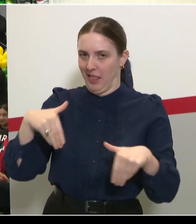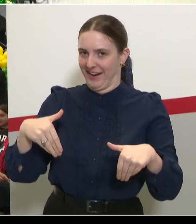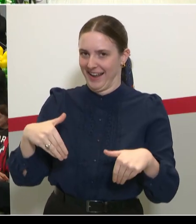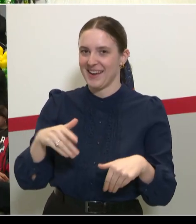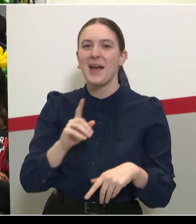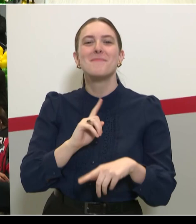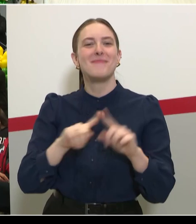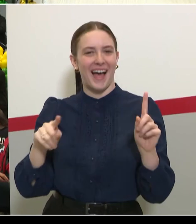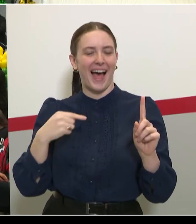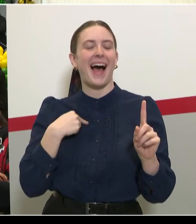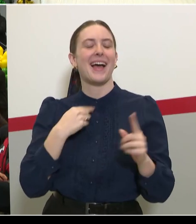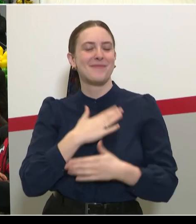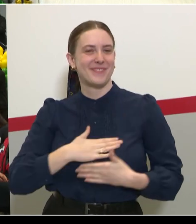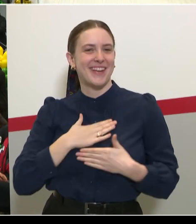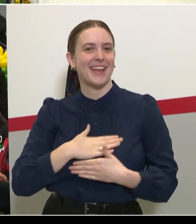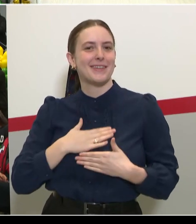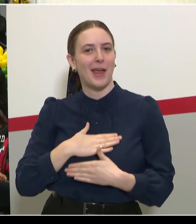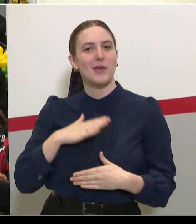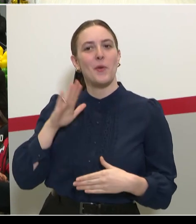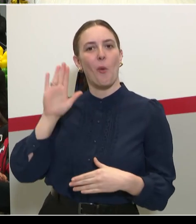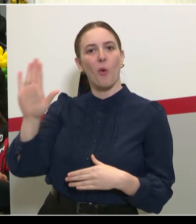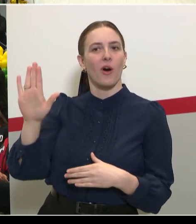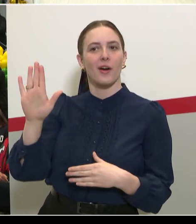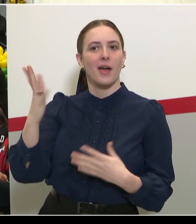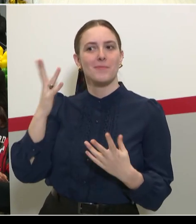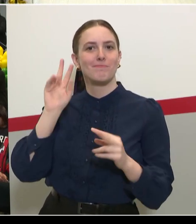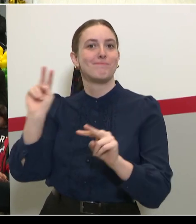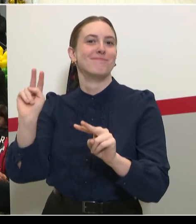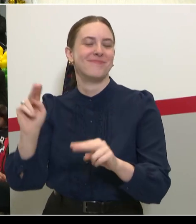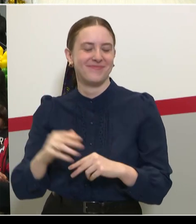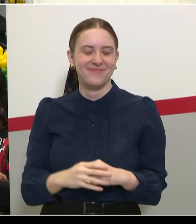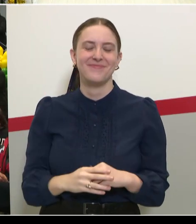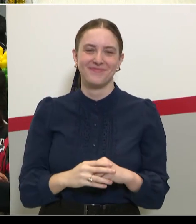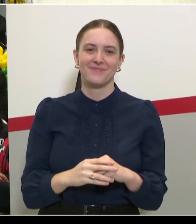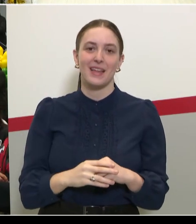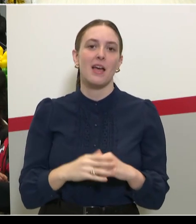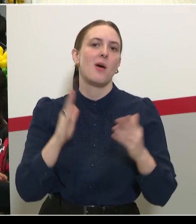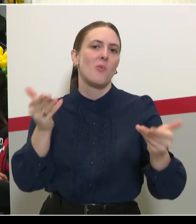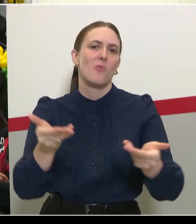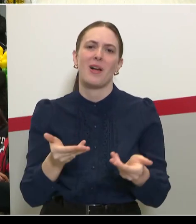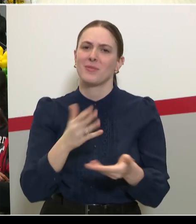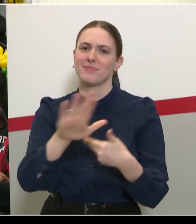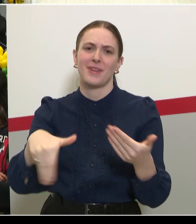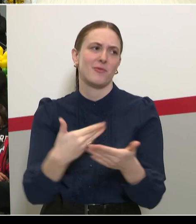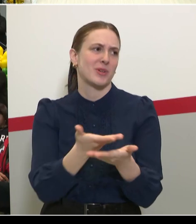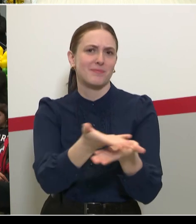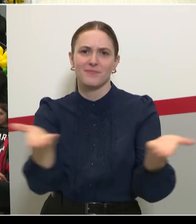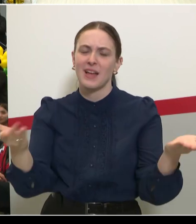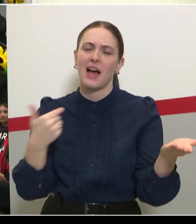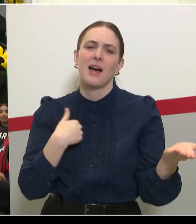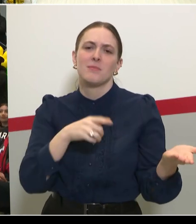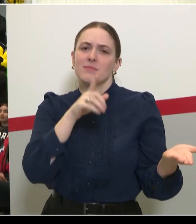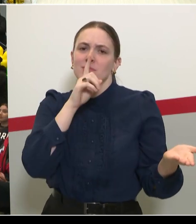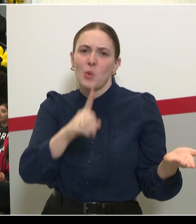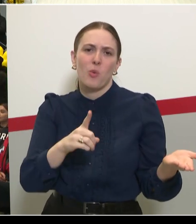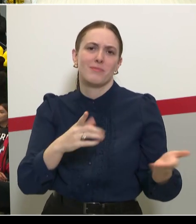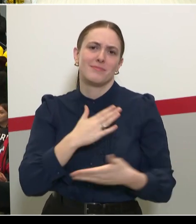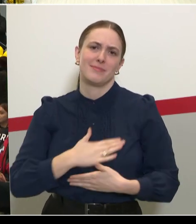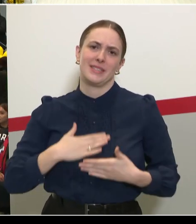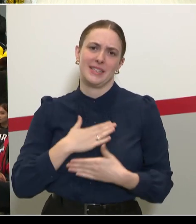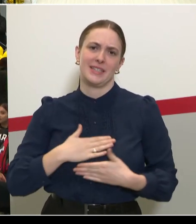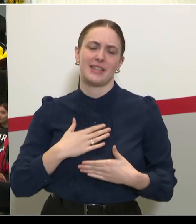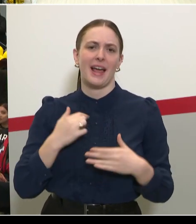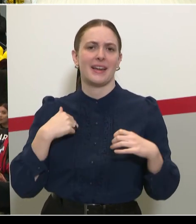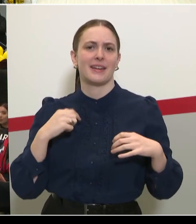the thoughts. Welcome, everyone. I'm so pleased that I could talk to you today